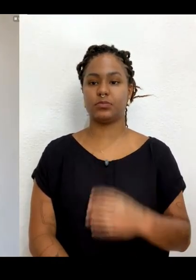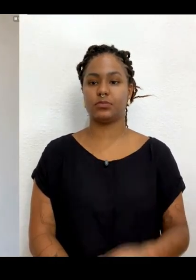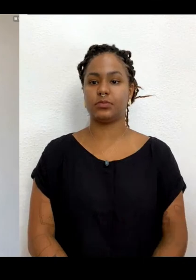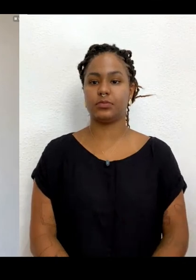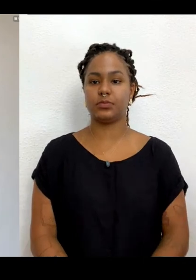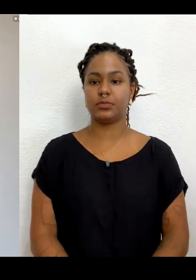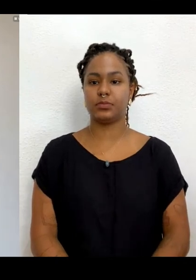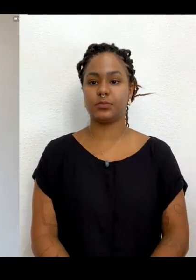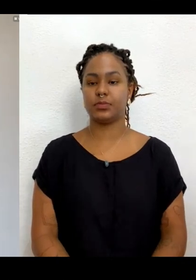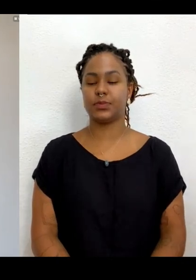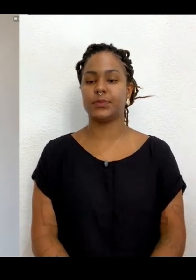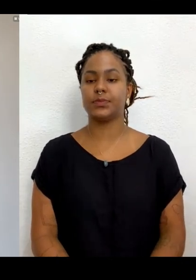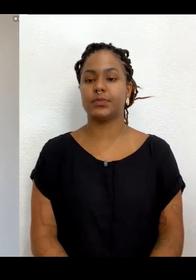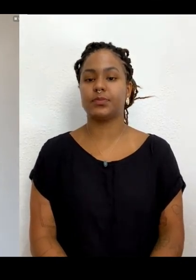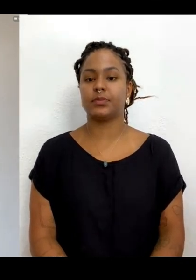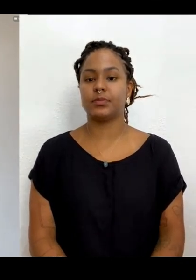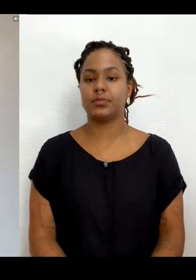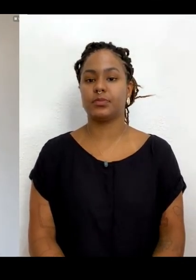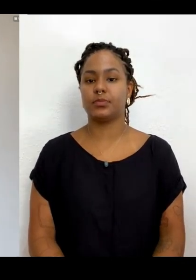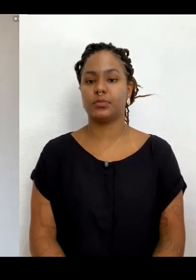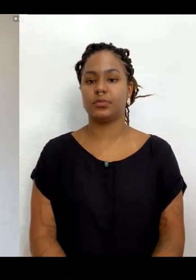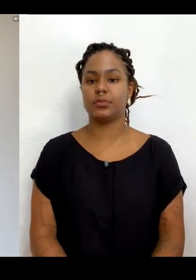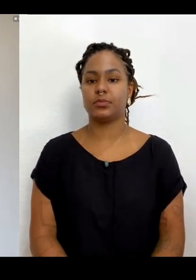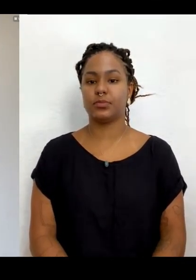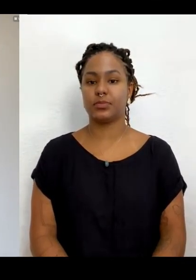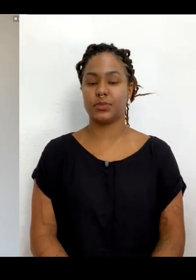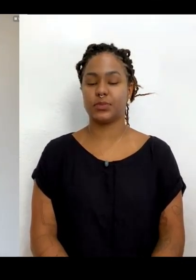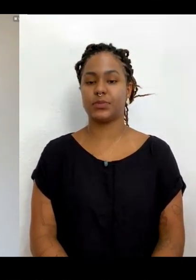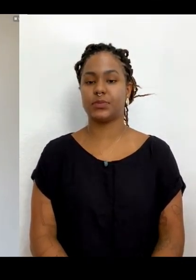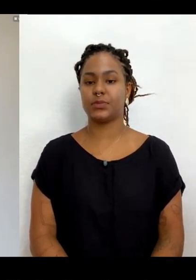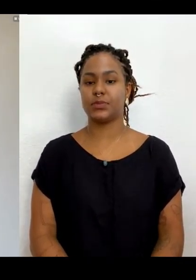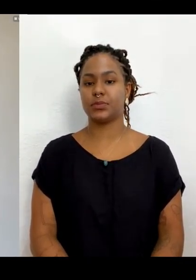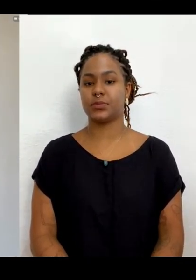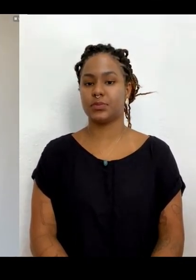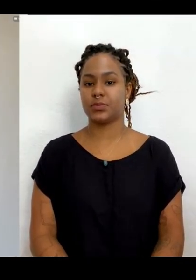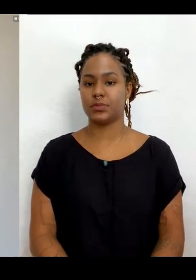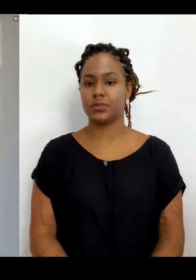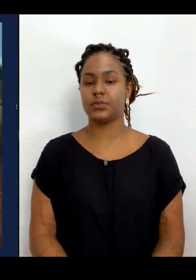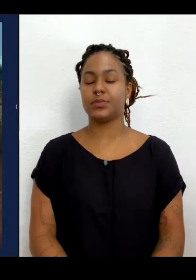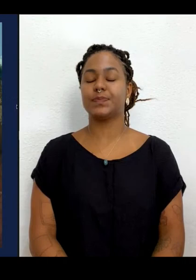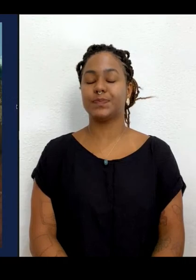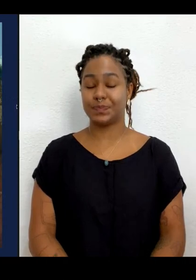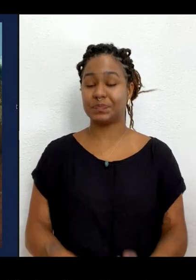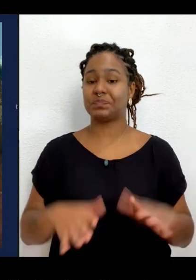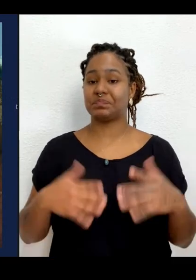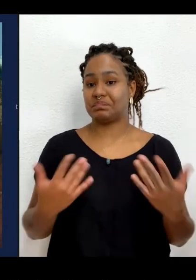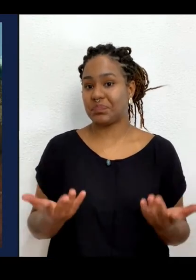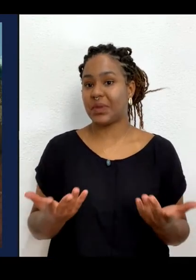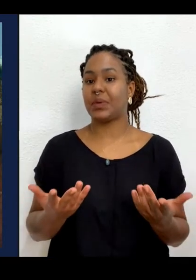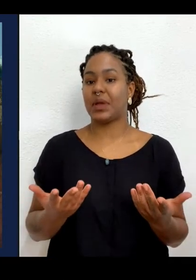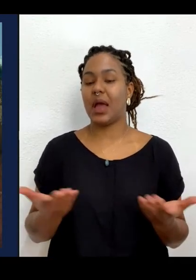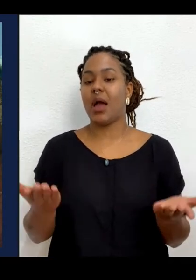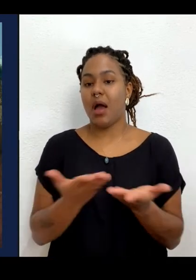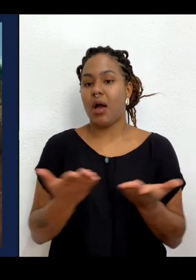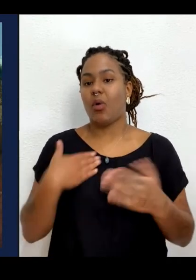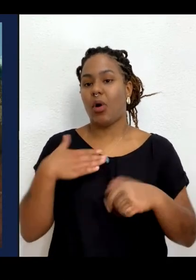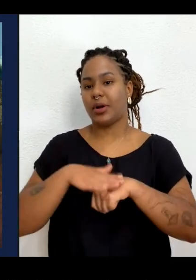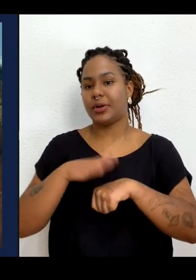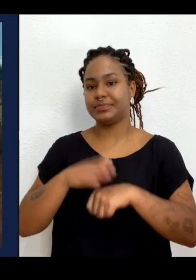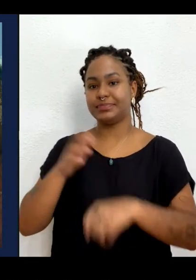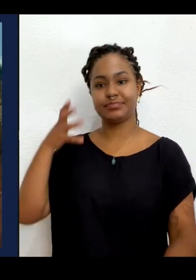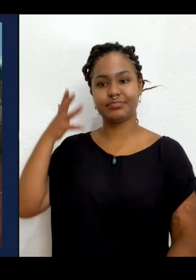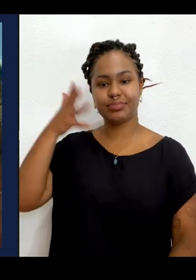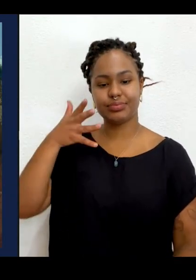um so I'm going to be I'm going to be speaking um as a tribute